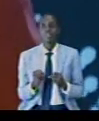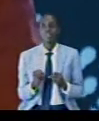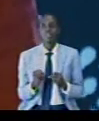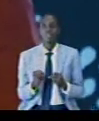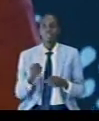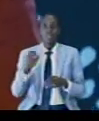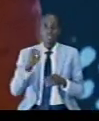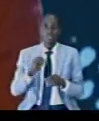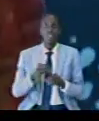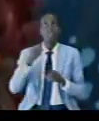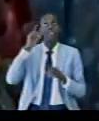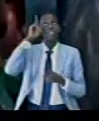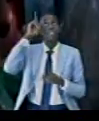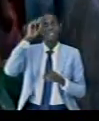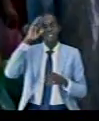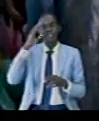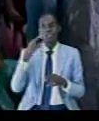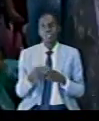in his name.